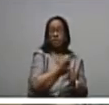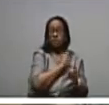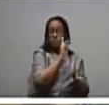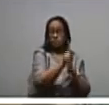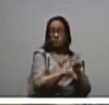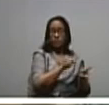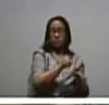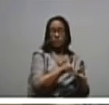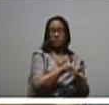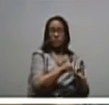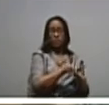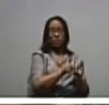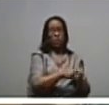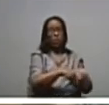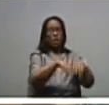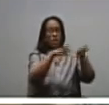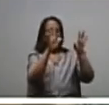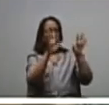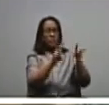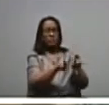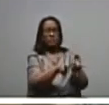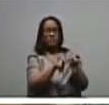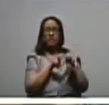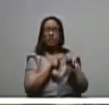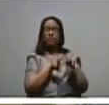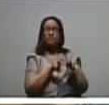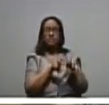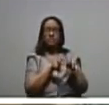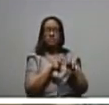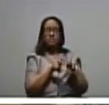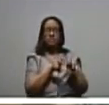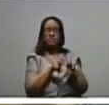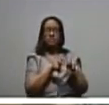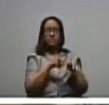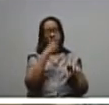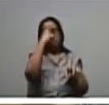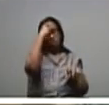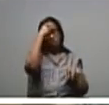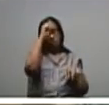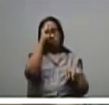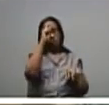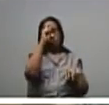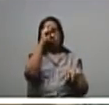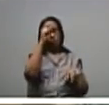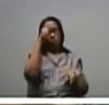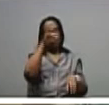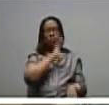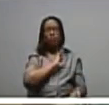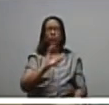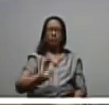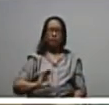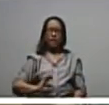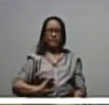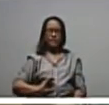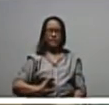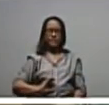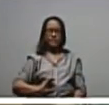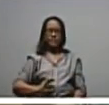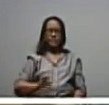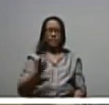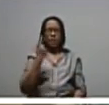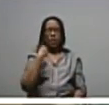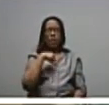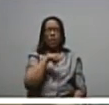all selfishness for the sake of Christ. We have